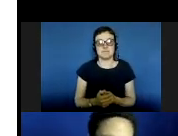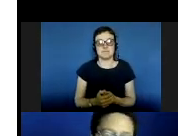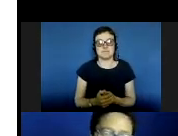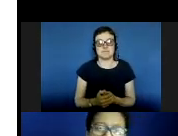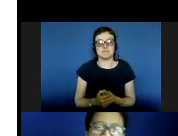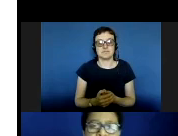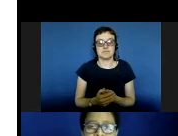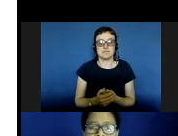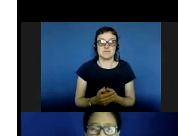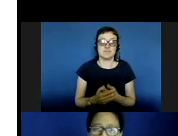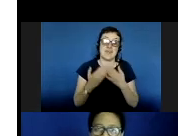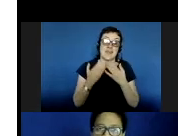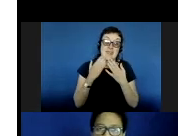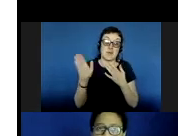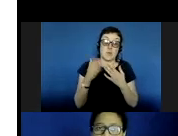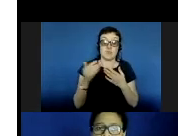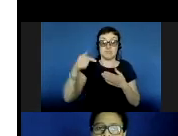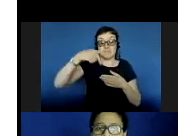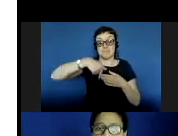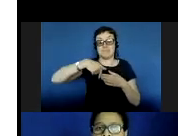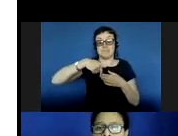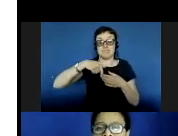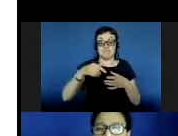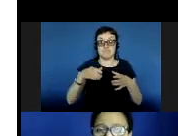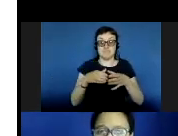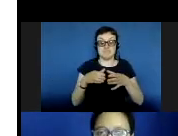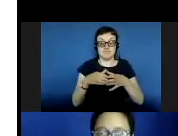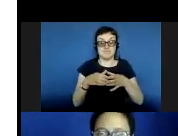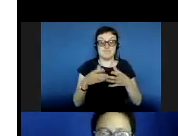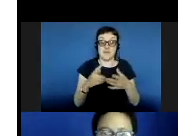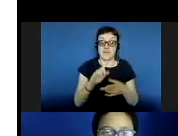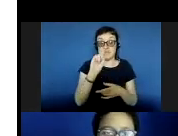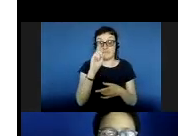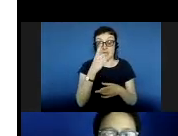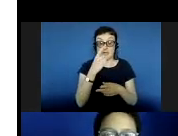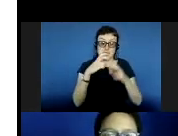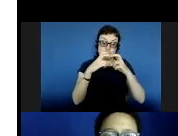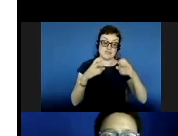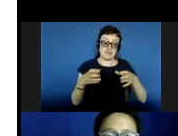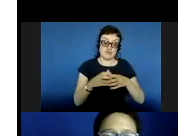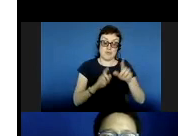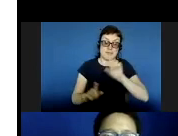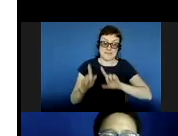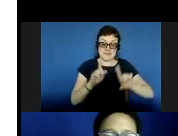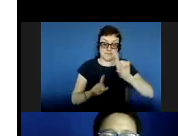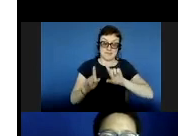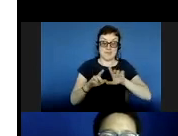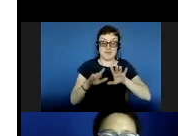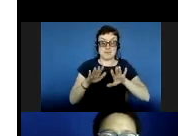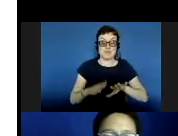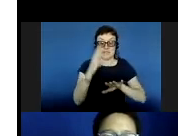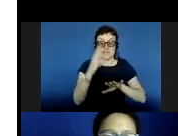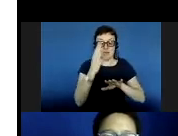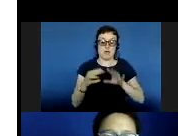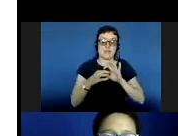So thanks everyone for coming along today to the first research group meeting of the British Art Network research